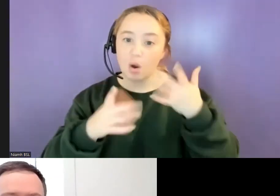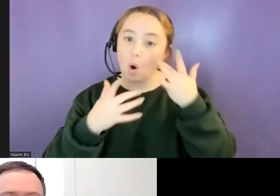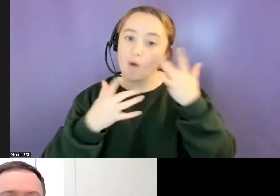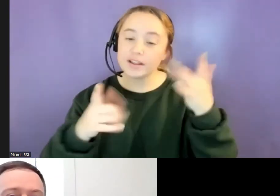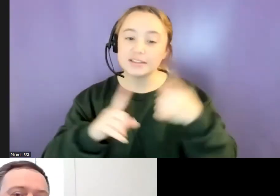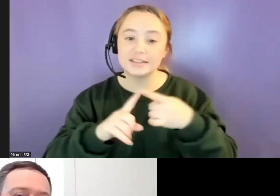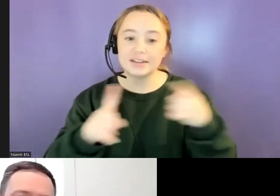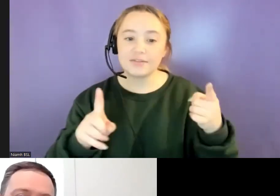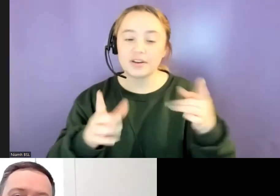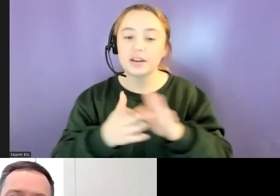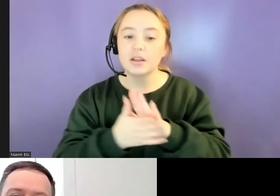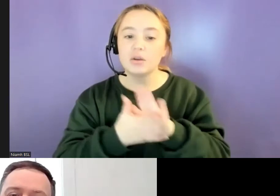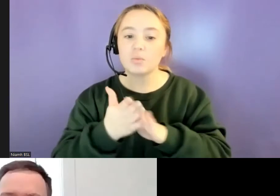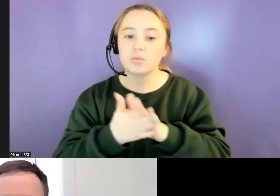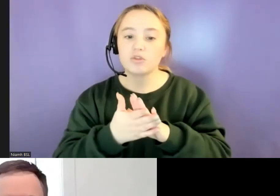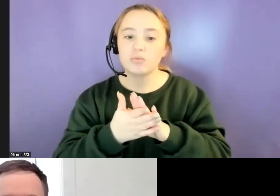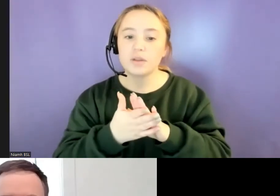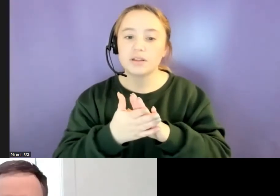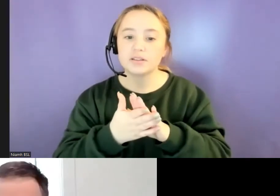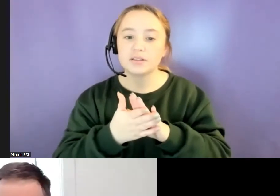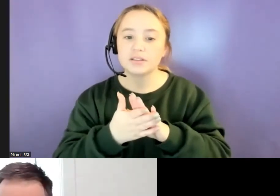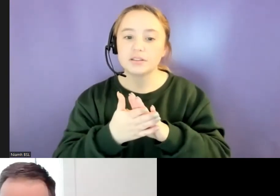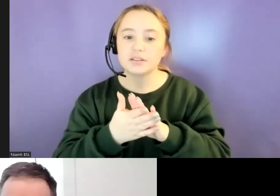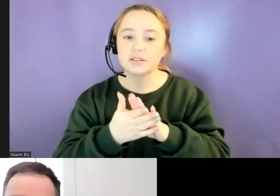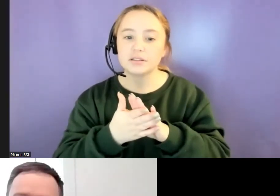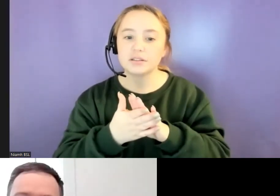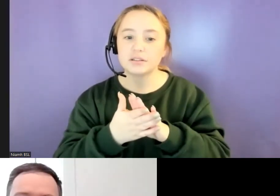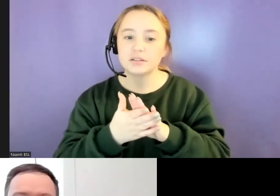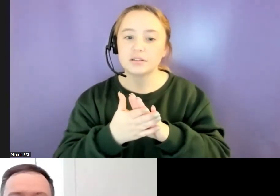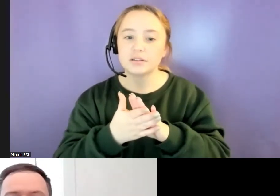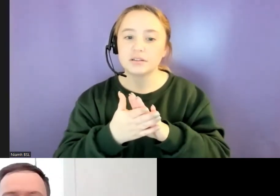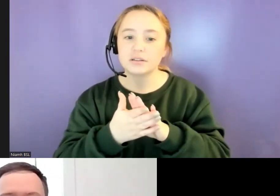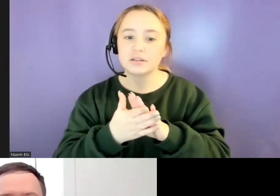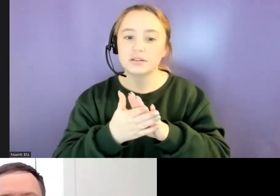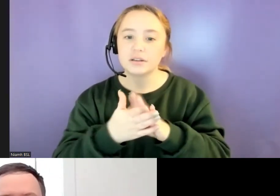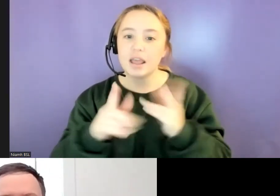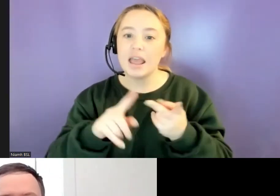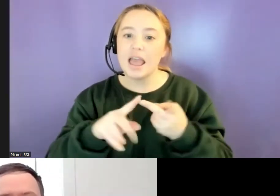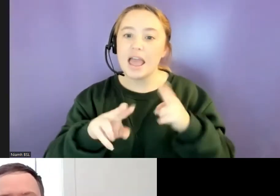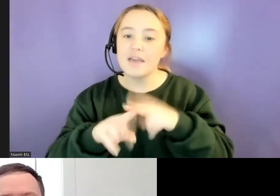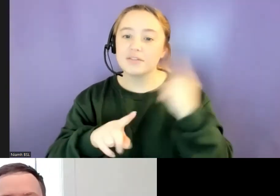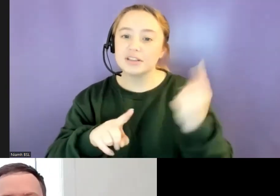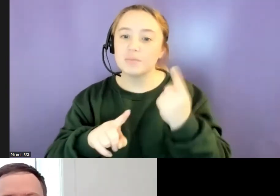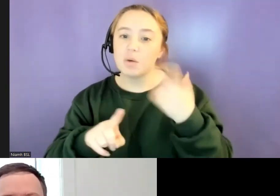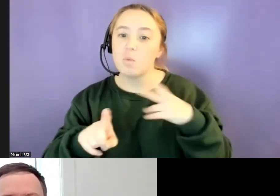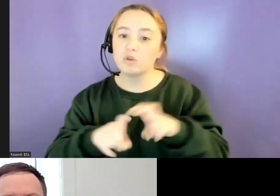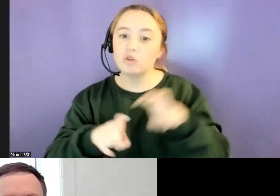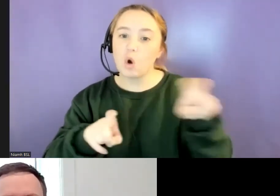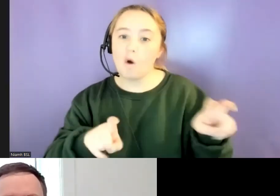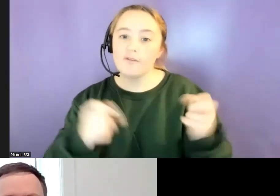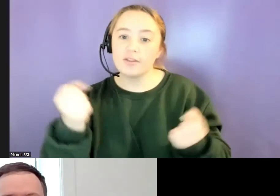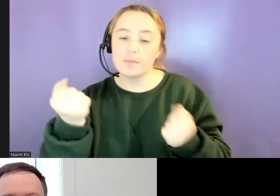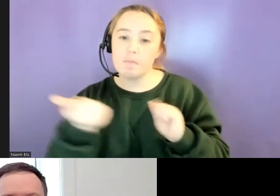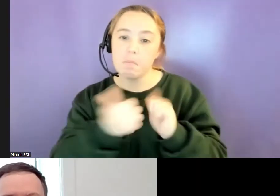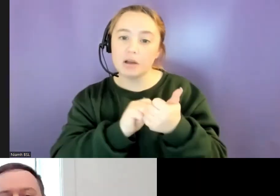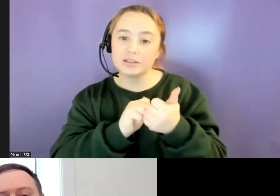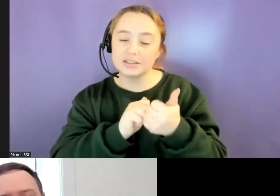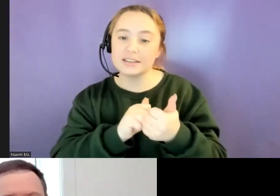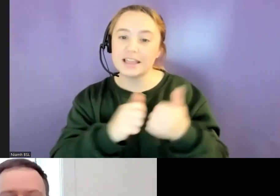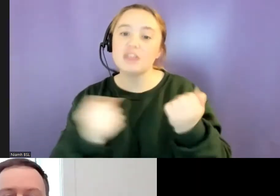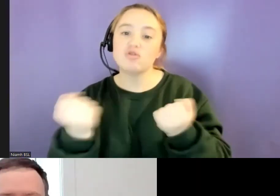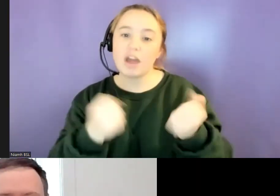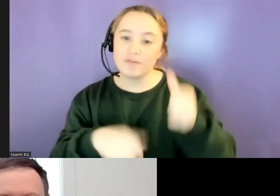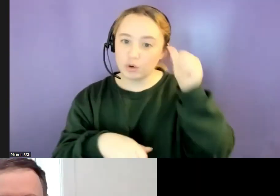assistance may be required for someone on board that may wish to alight the vehicle. And then there's the actual